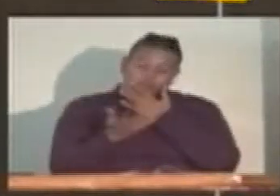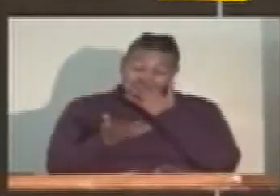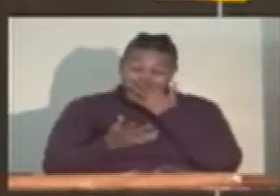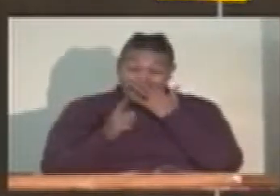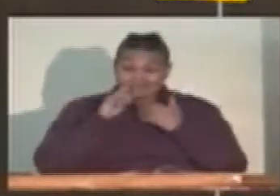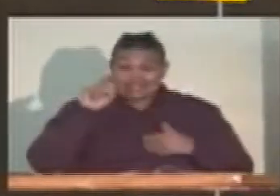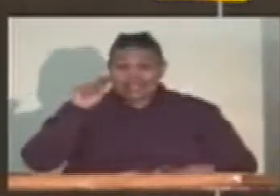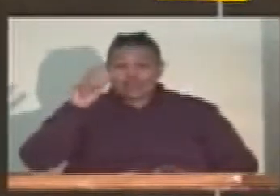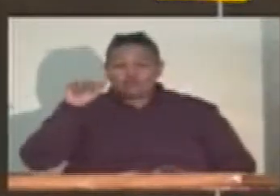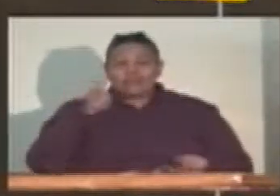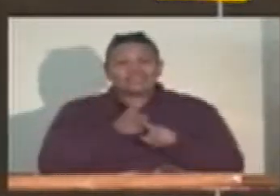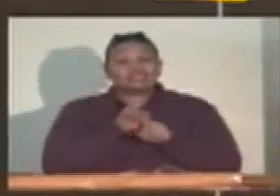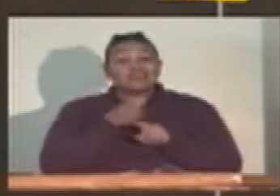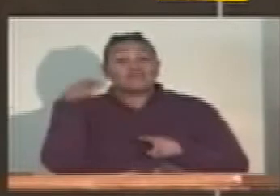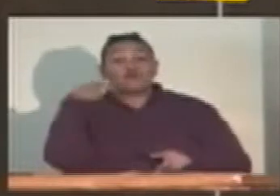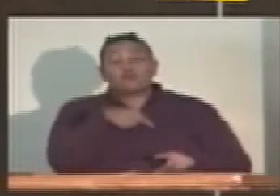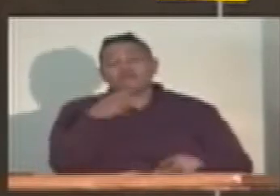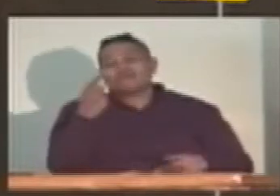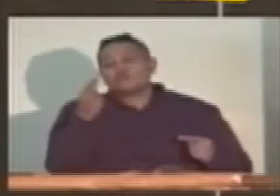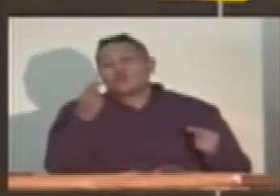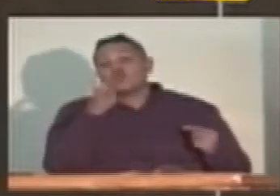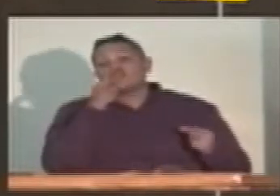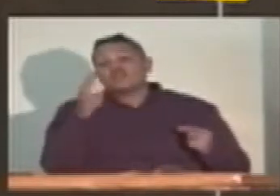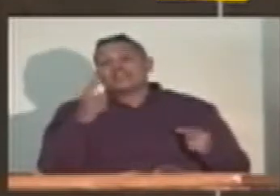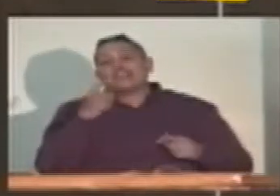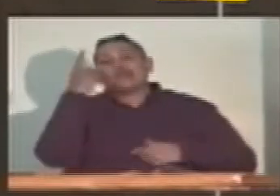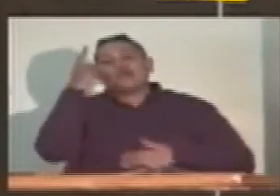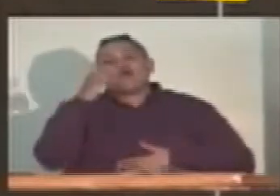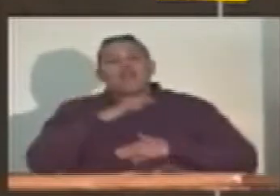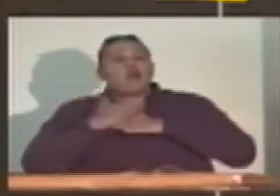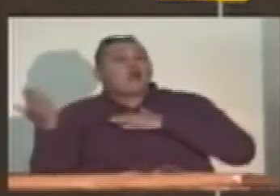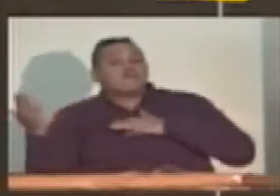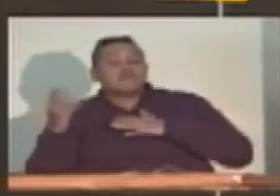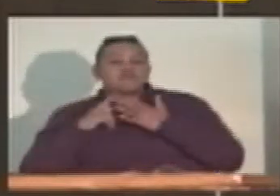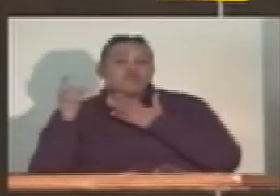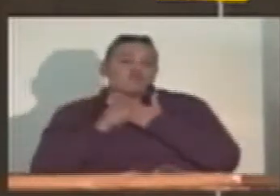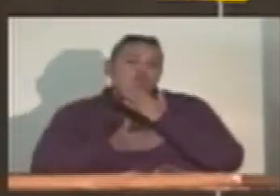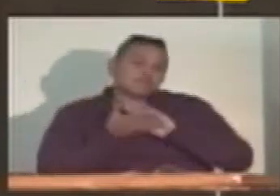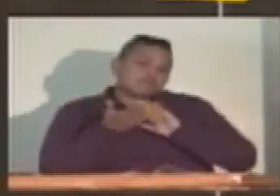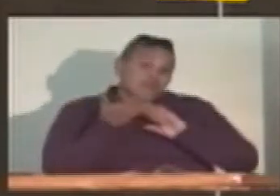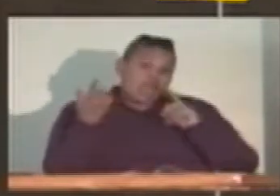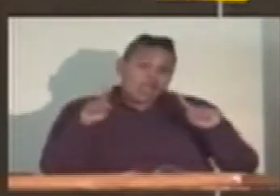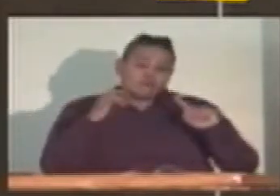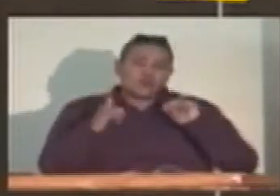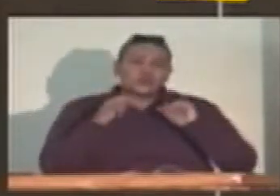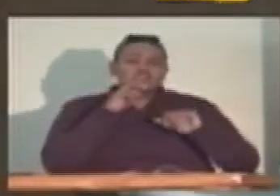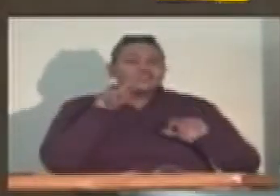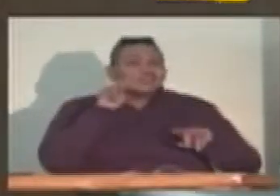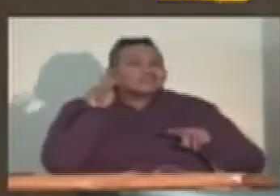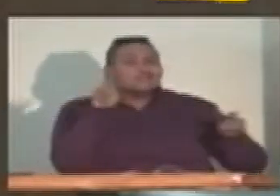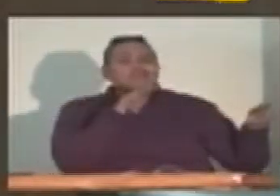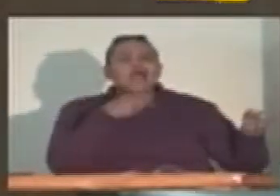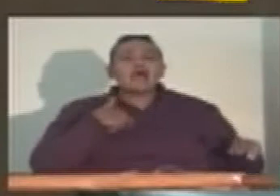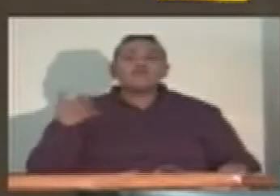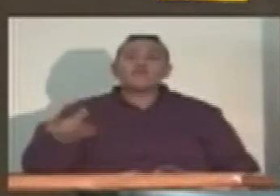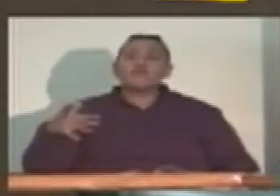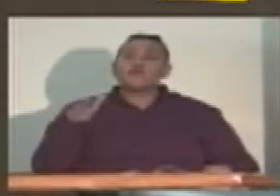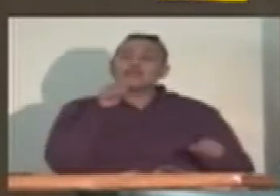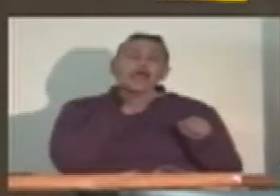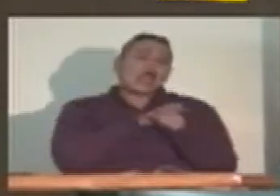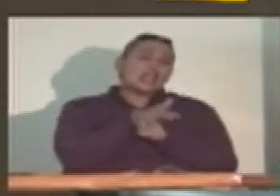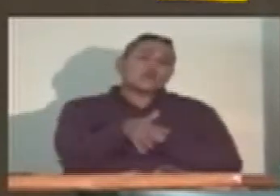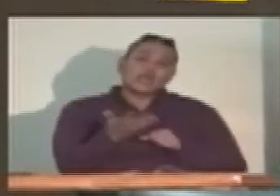The NWA claimed to have done a one-off in-house program, which turned out to have been very